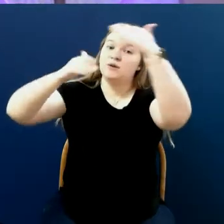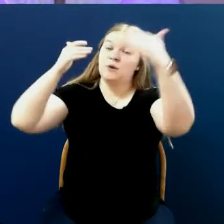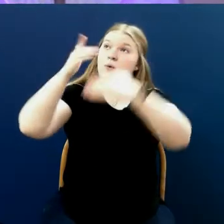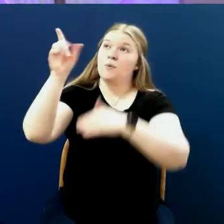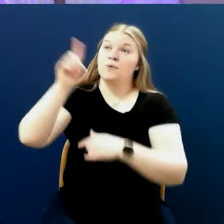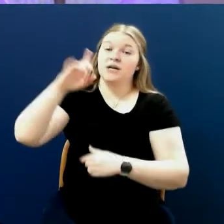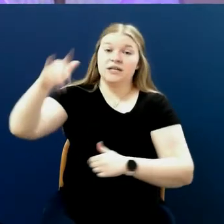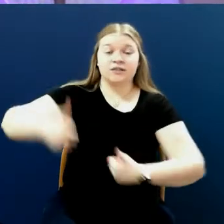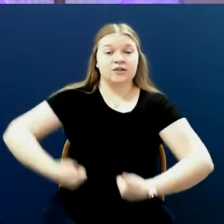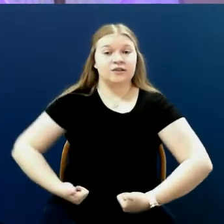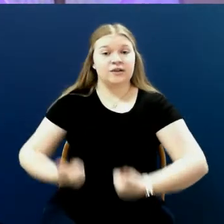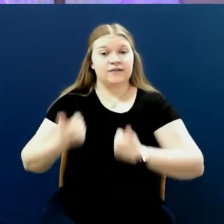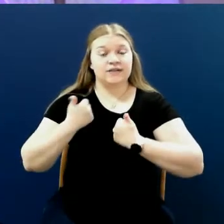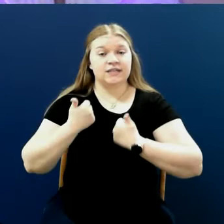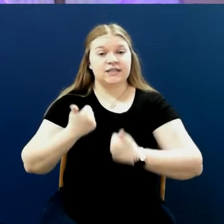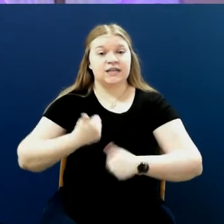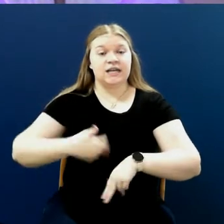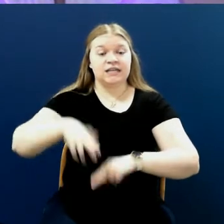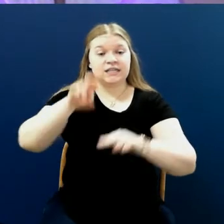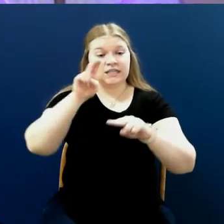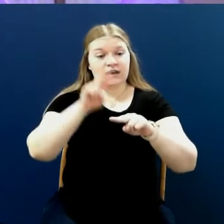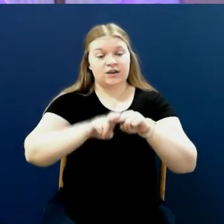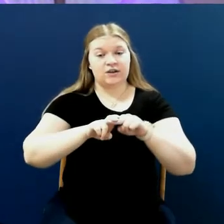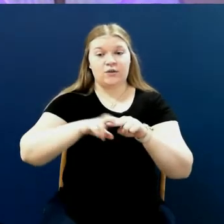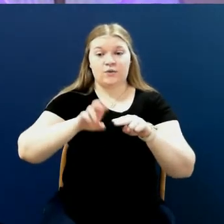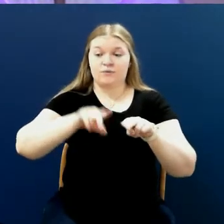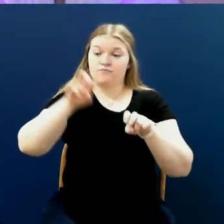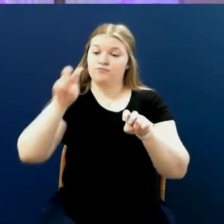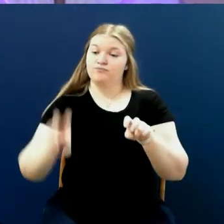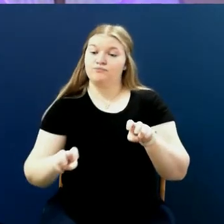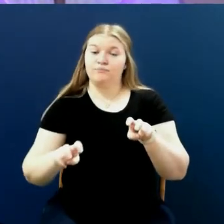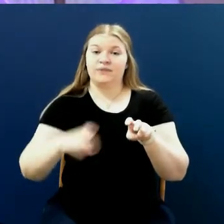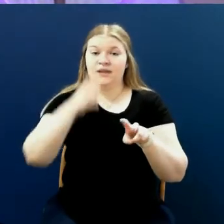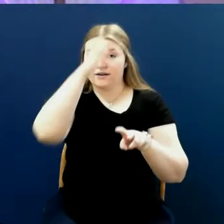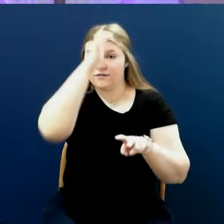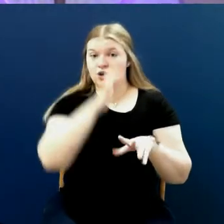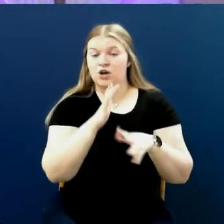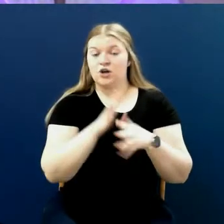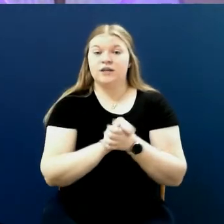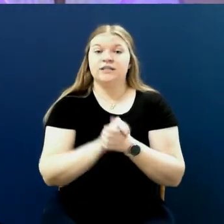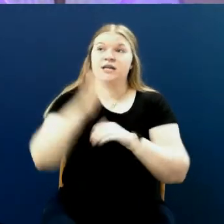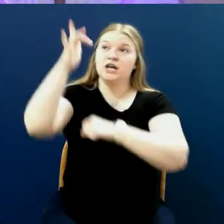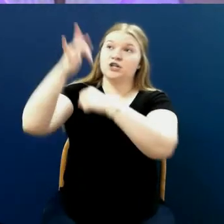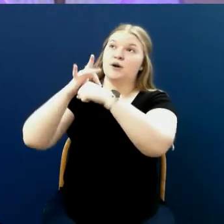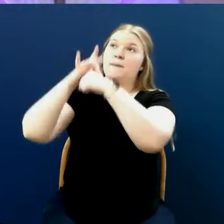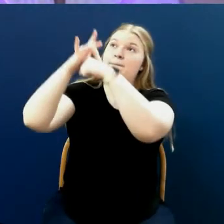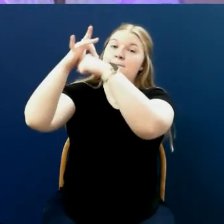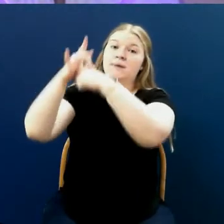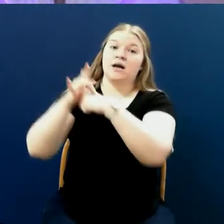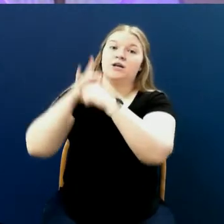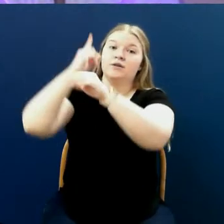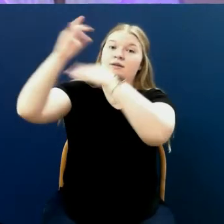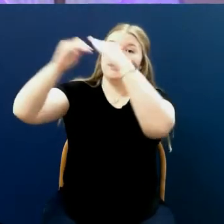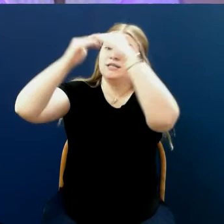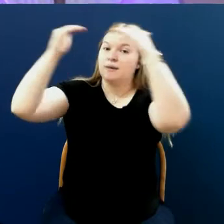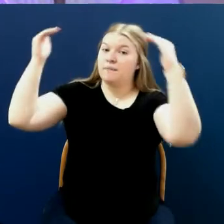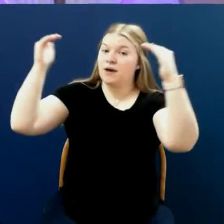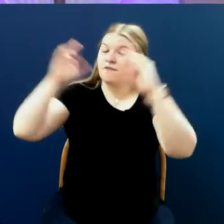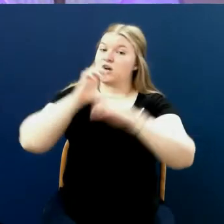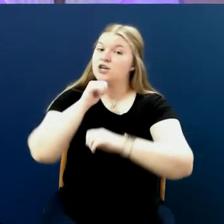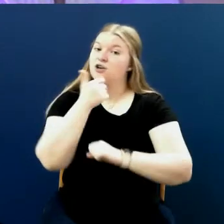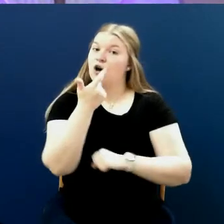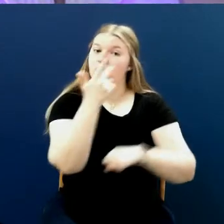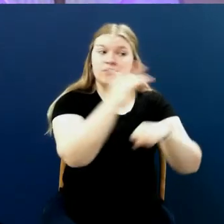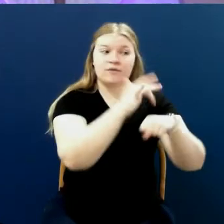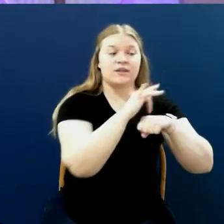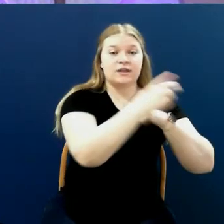is, seated at the right hand of God. Set your mind on things above, not on